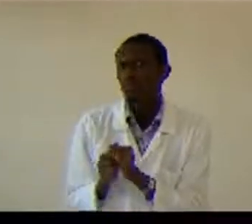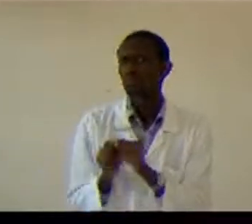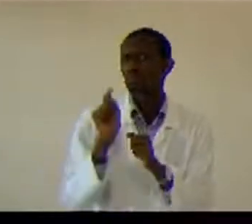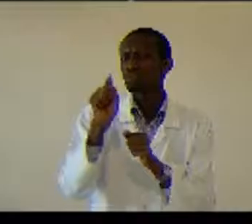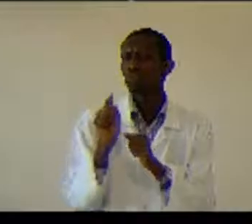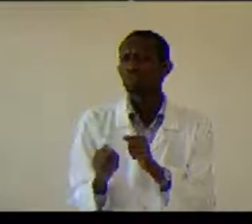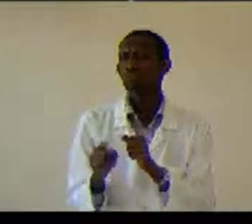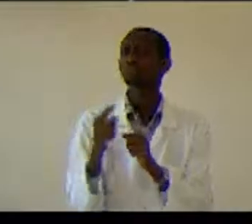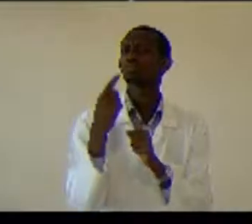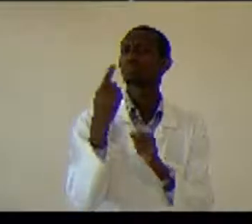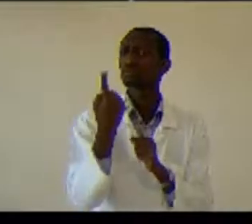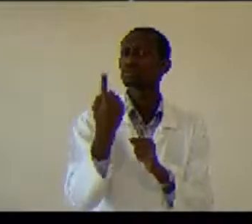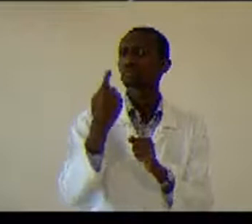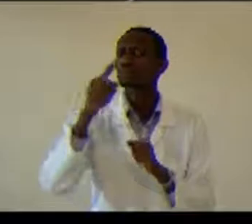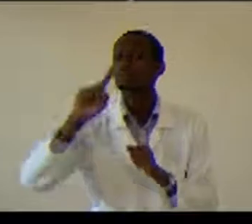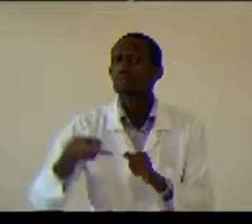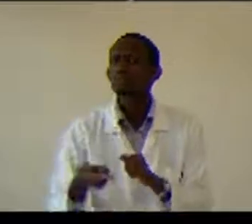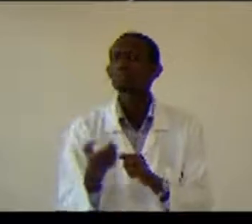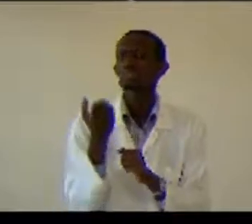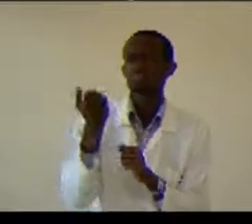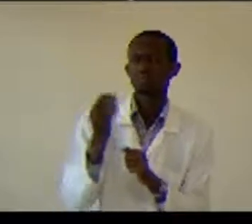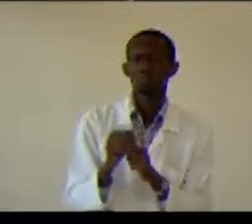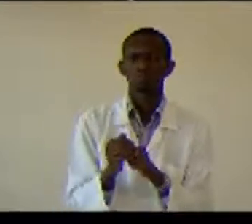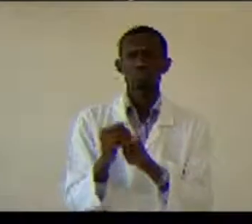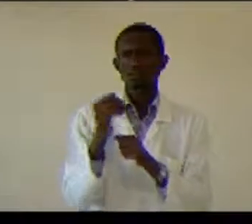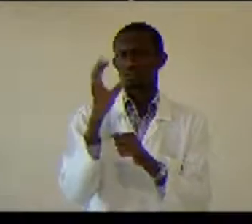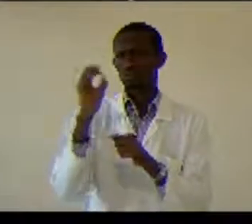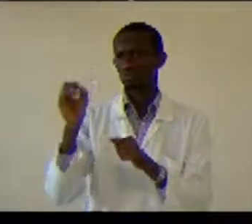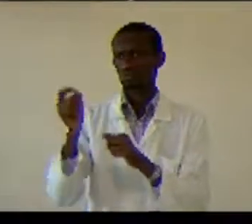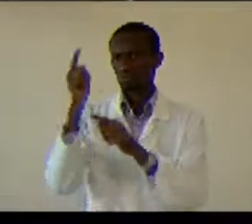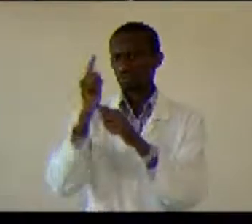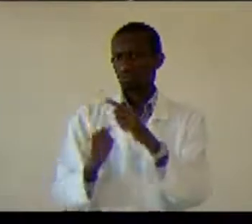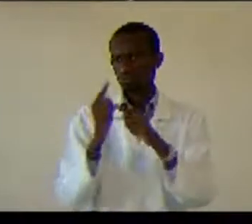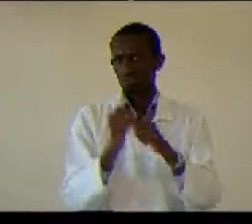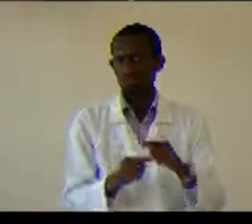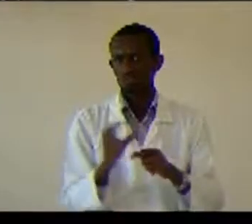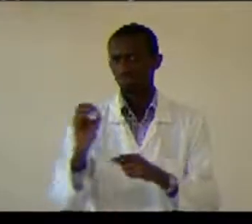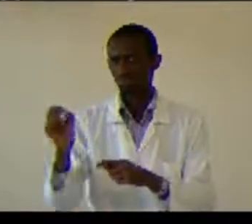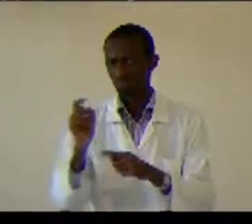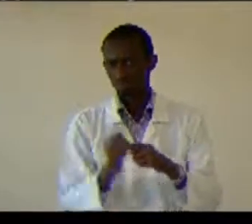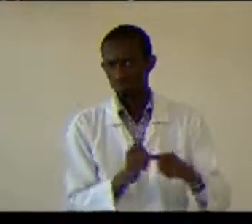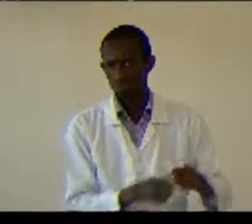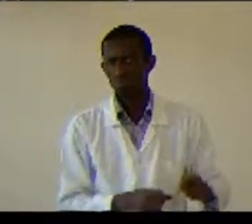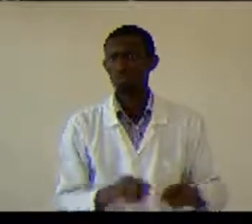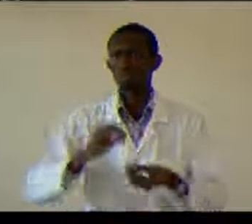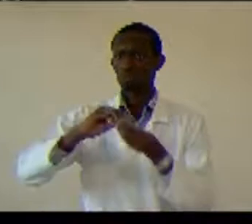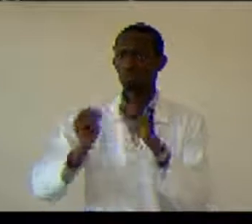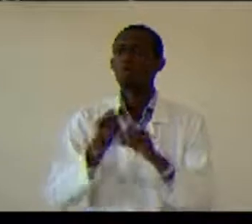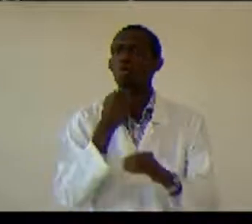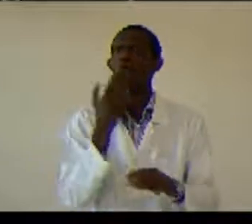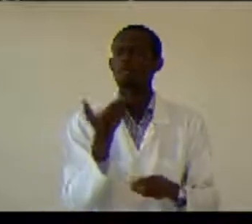By 1,000. So this cancels that. In that case, the amount of heat which is required by only